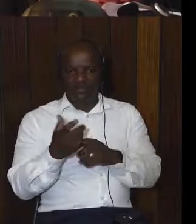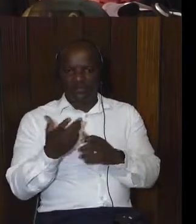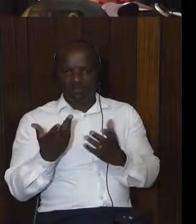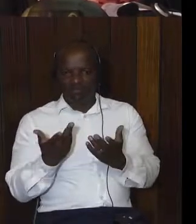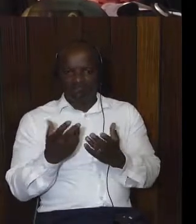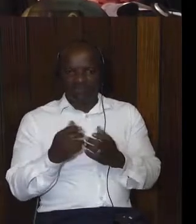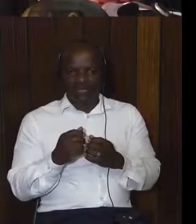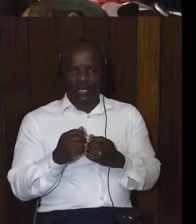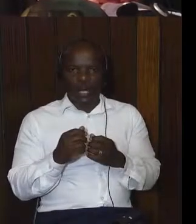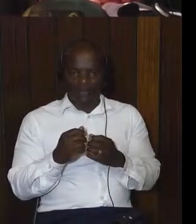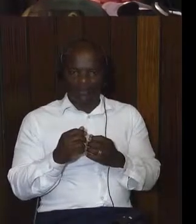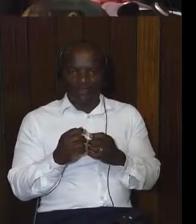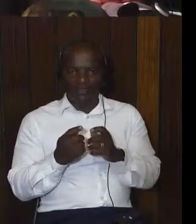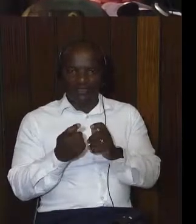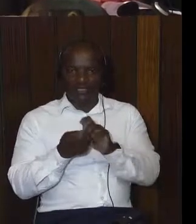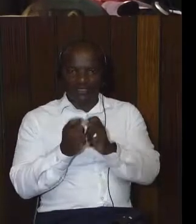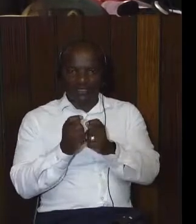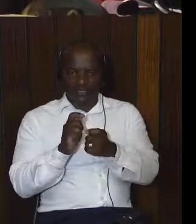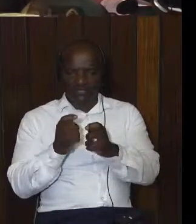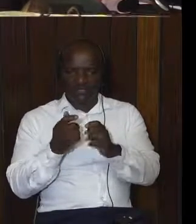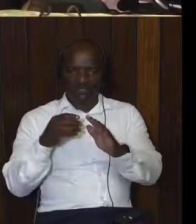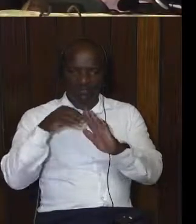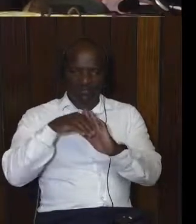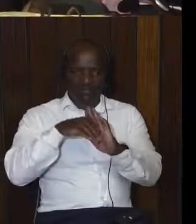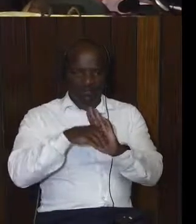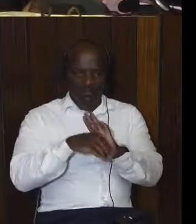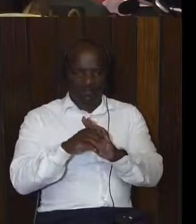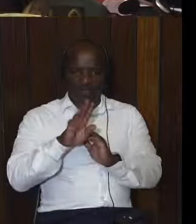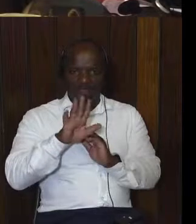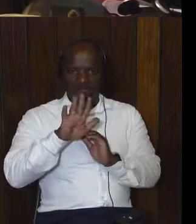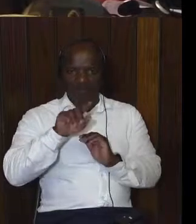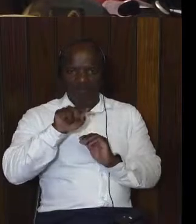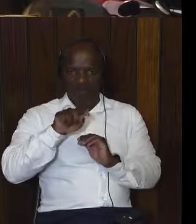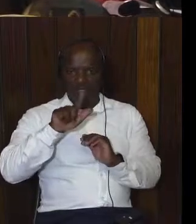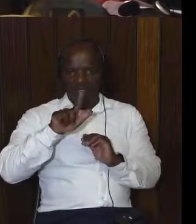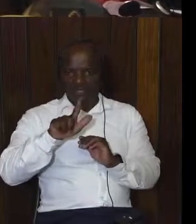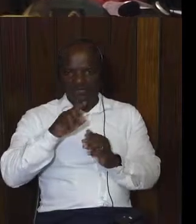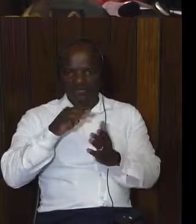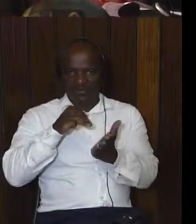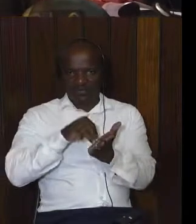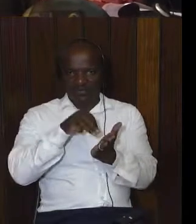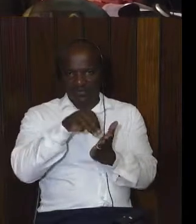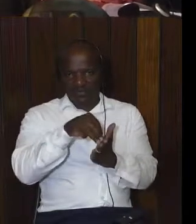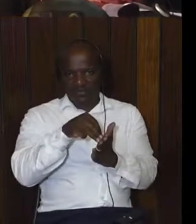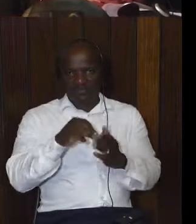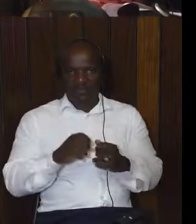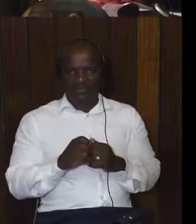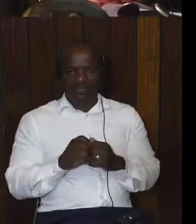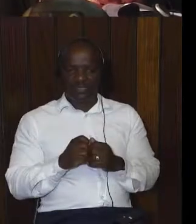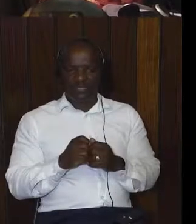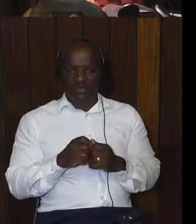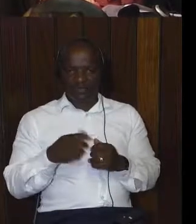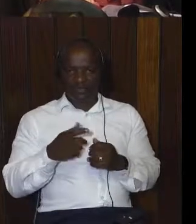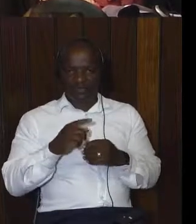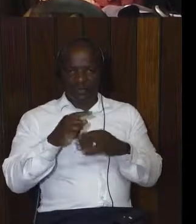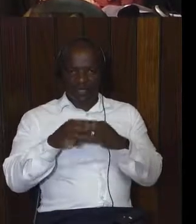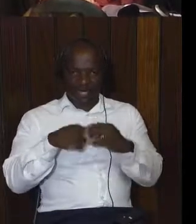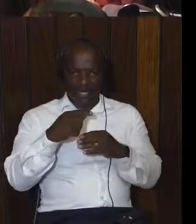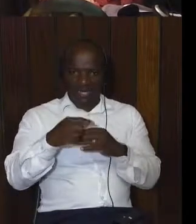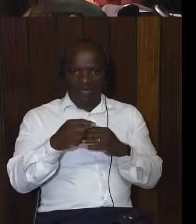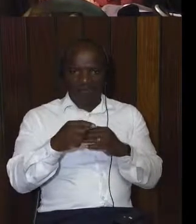to then adjust the budget downward by 4.7 million, and that would be about